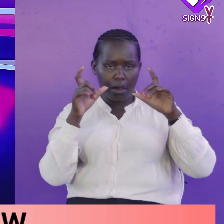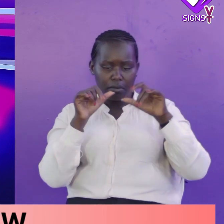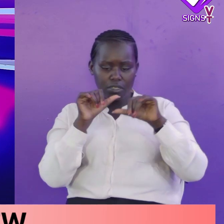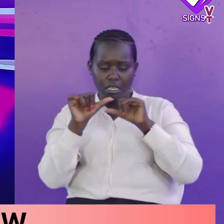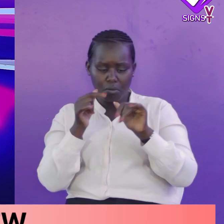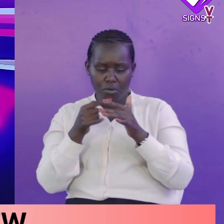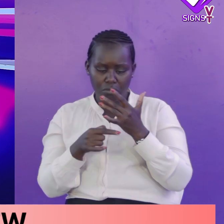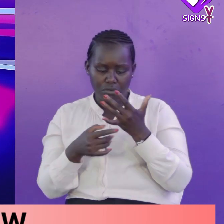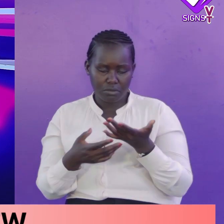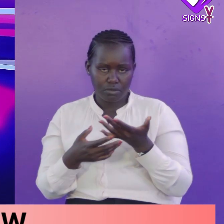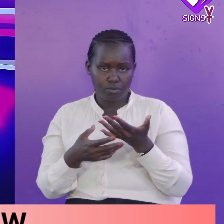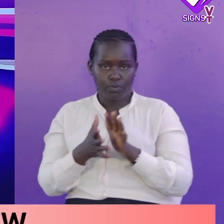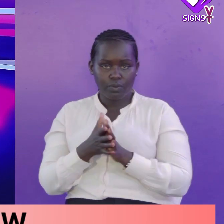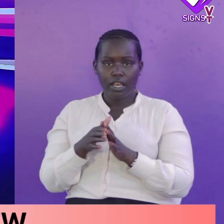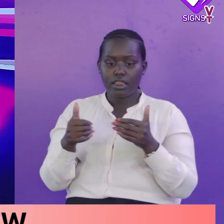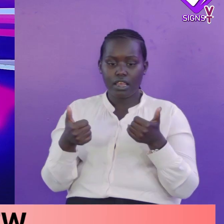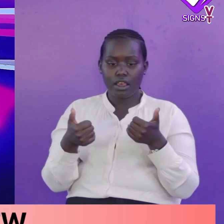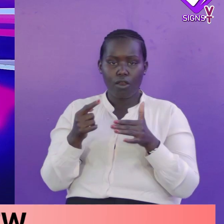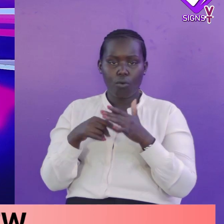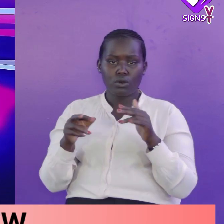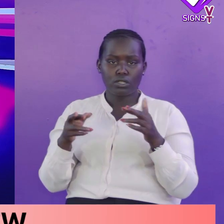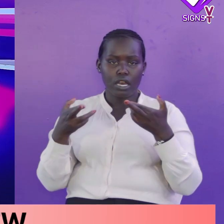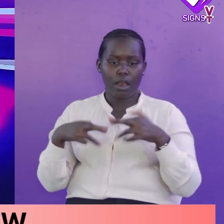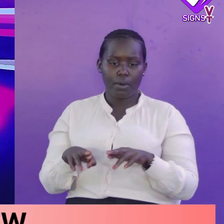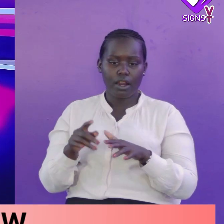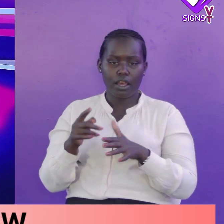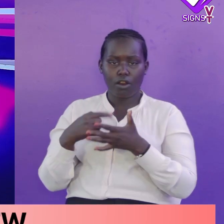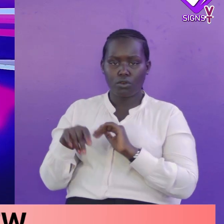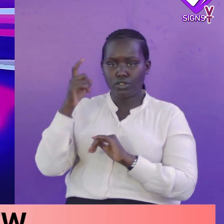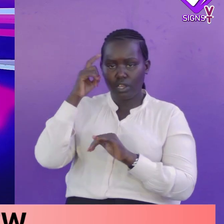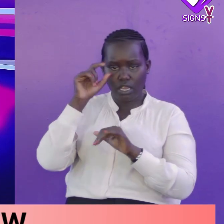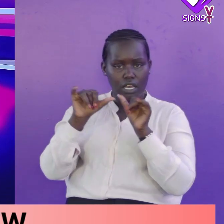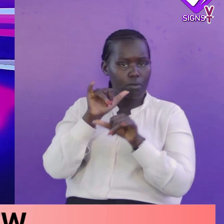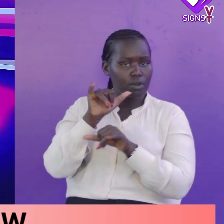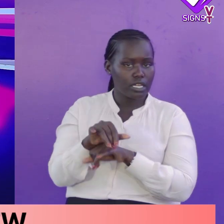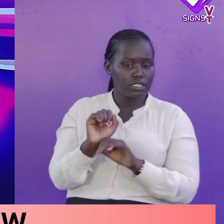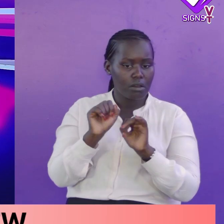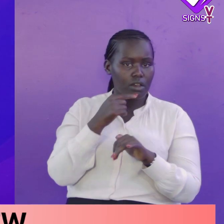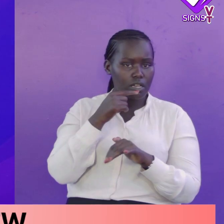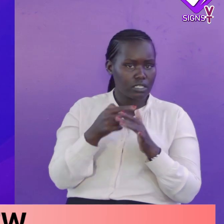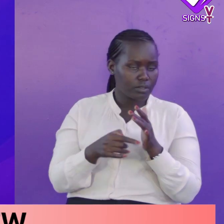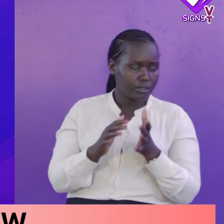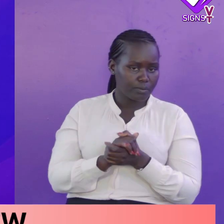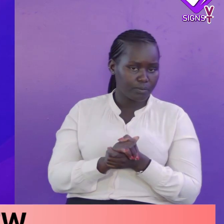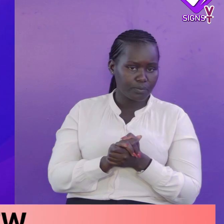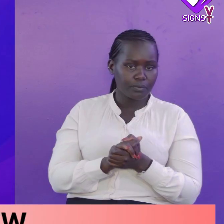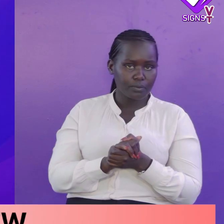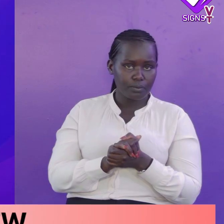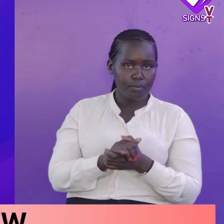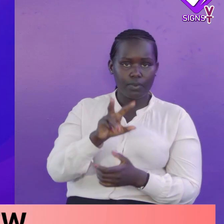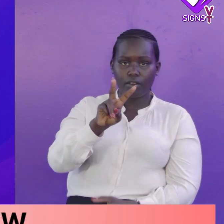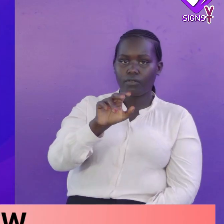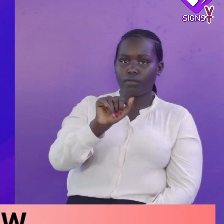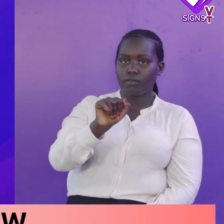about the incident and what you think about it. I can say the VAR is